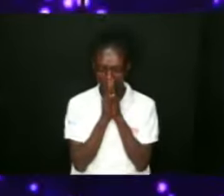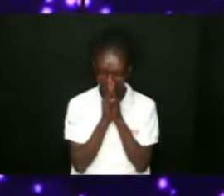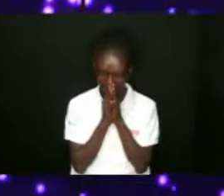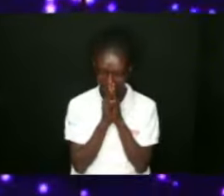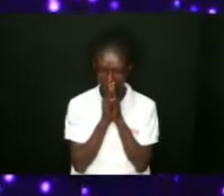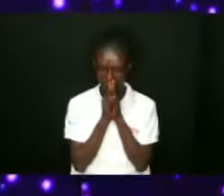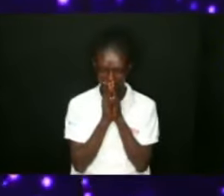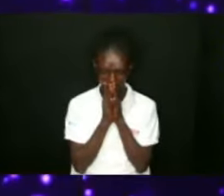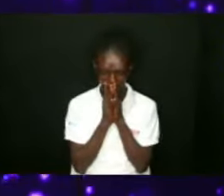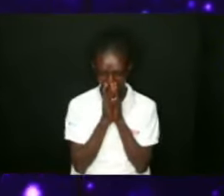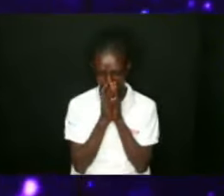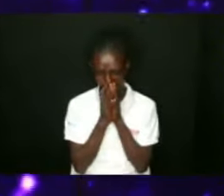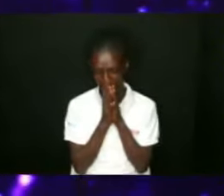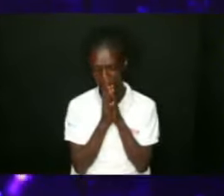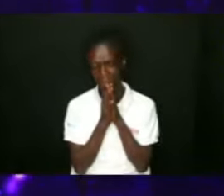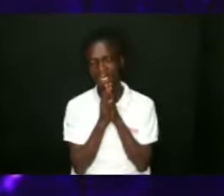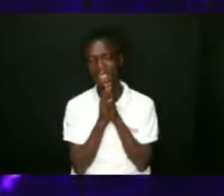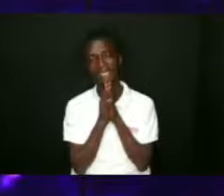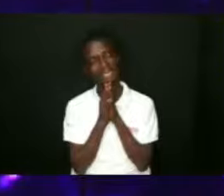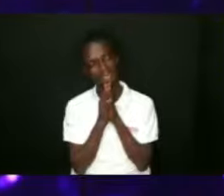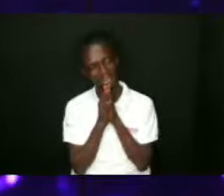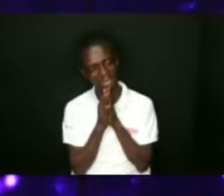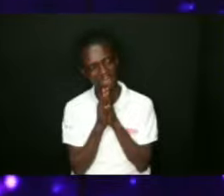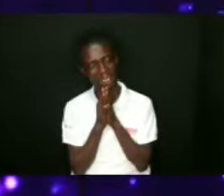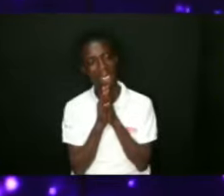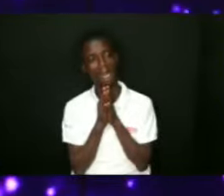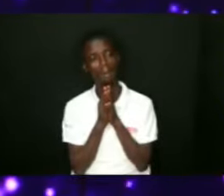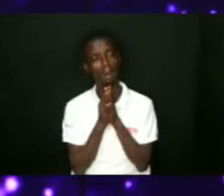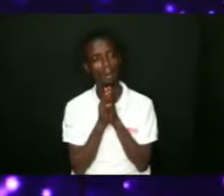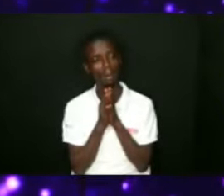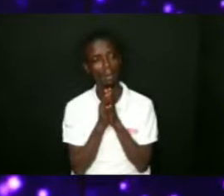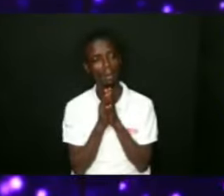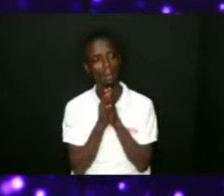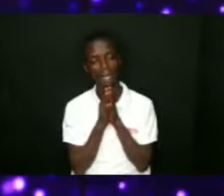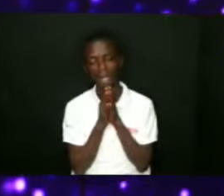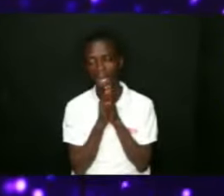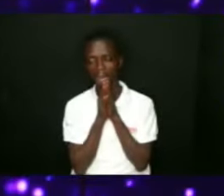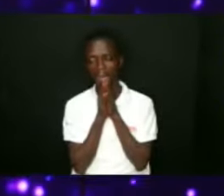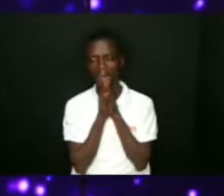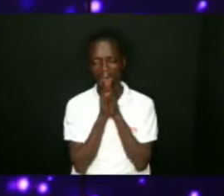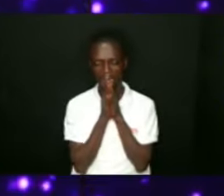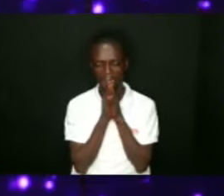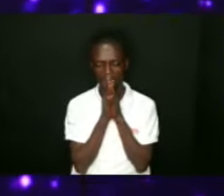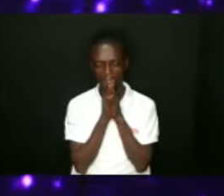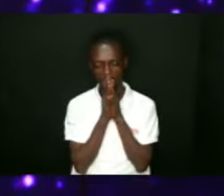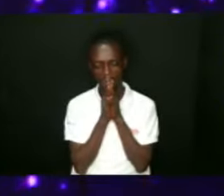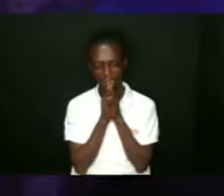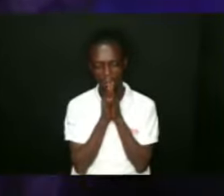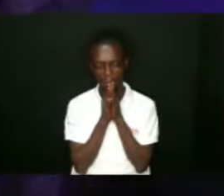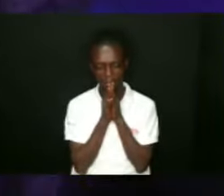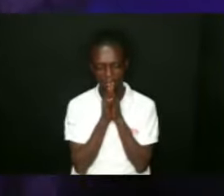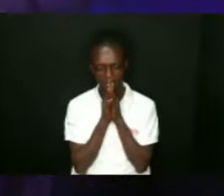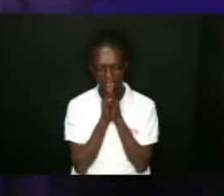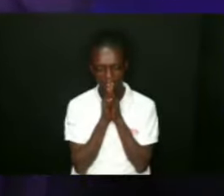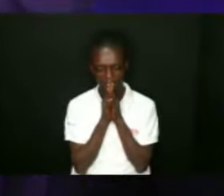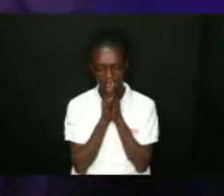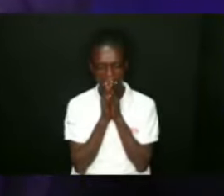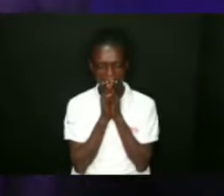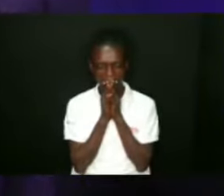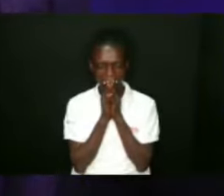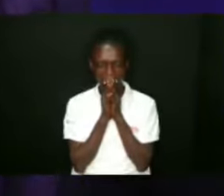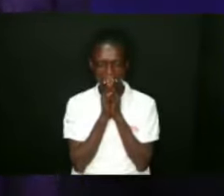mahatona, mashe kadu mahanda, harute kapata mota, mashe rapapa kama,